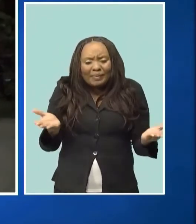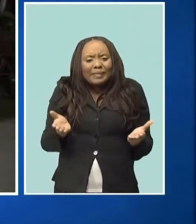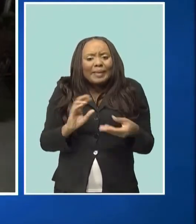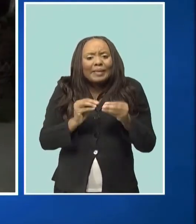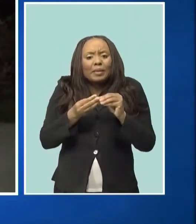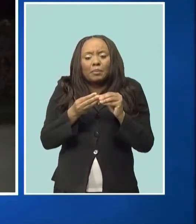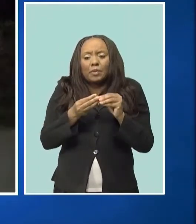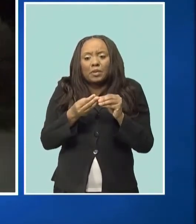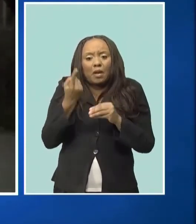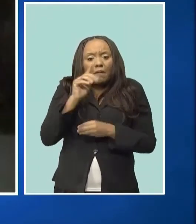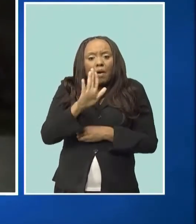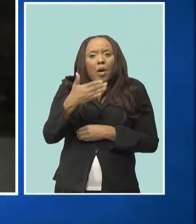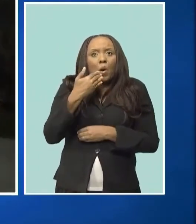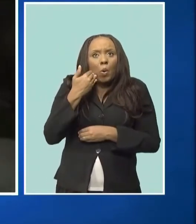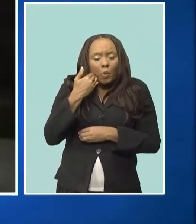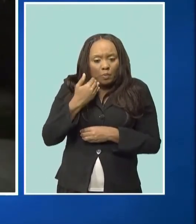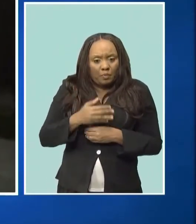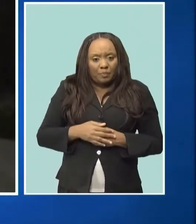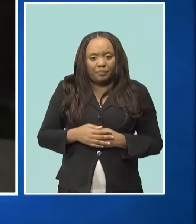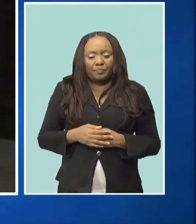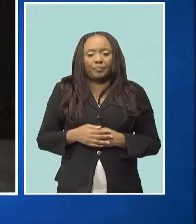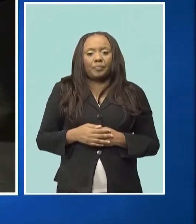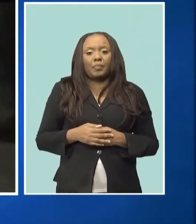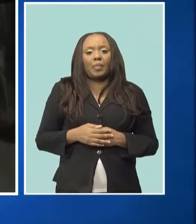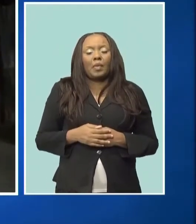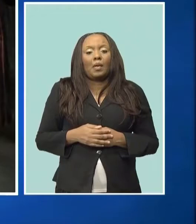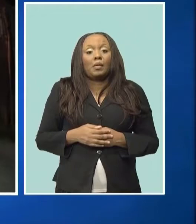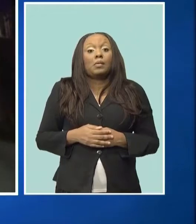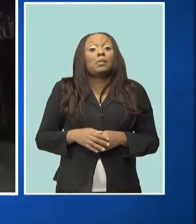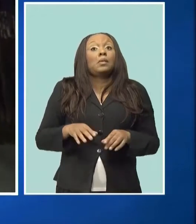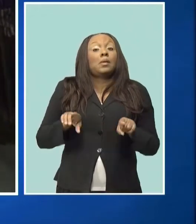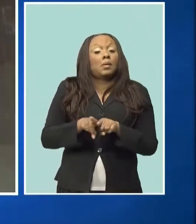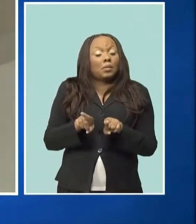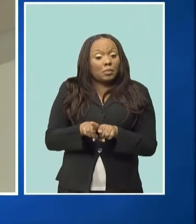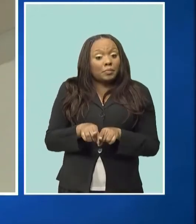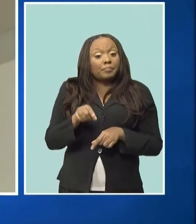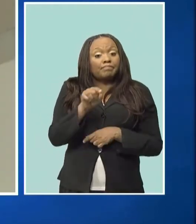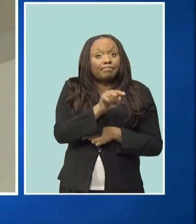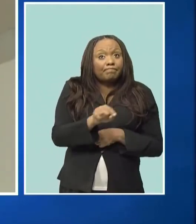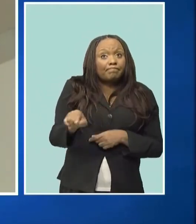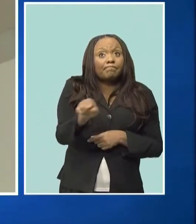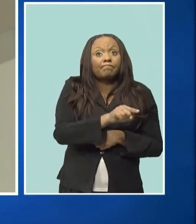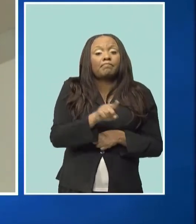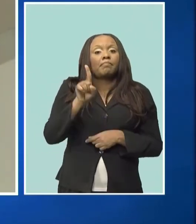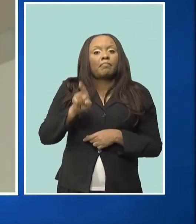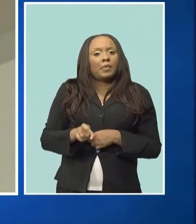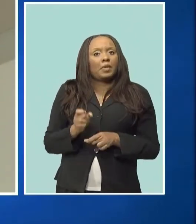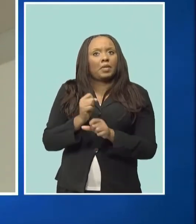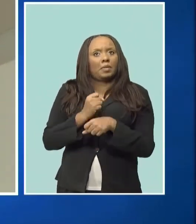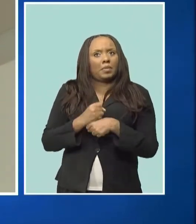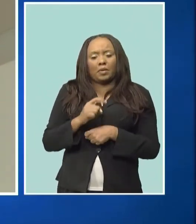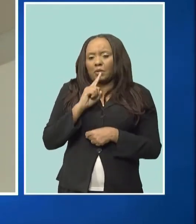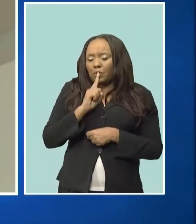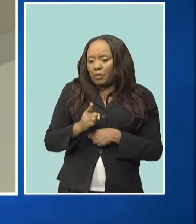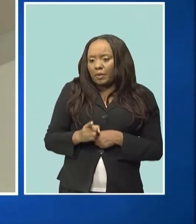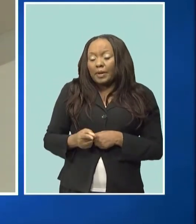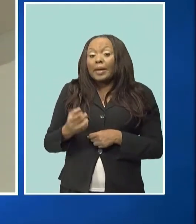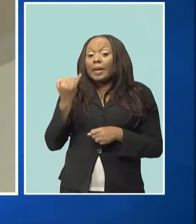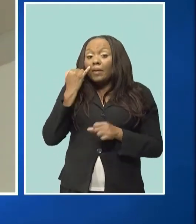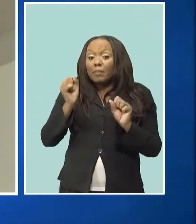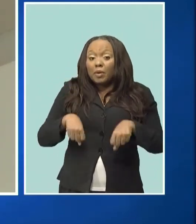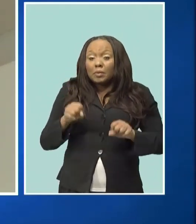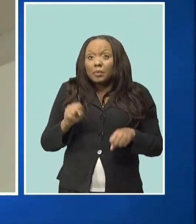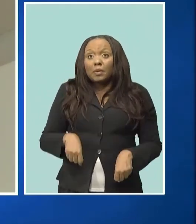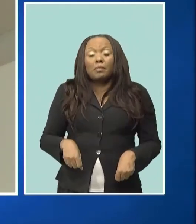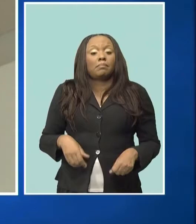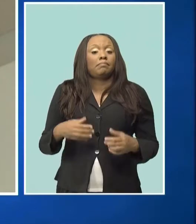it is stolen. Home and business owners are also being encouraged to invest in closed circuit or CCTV cameras